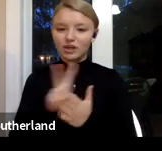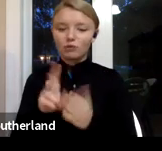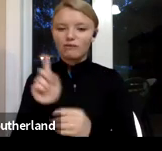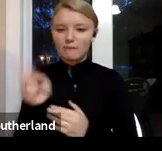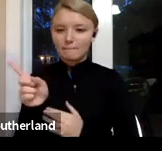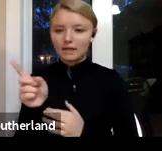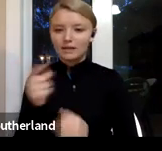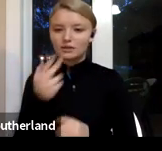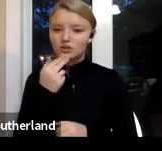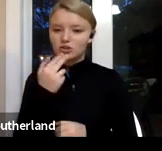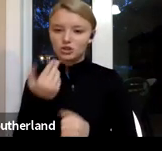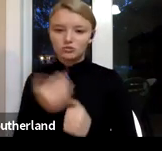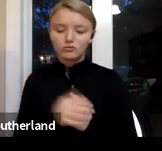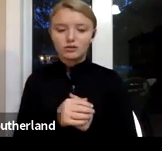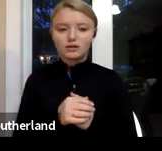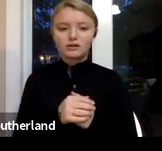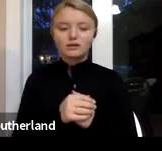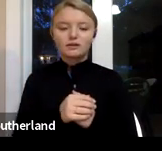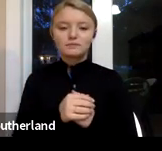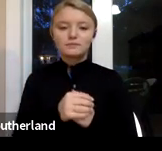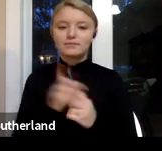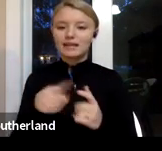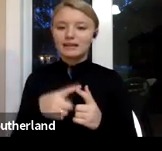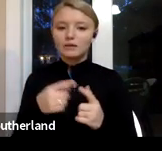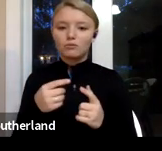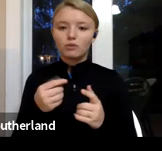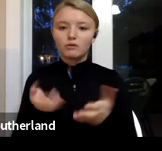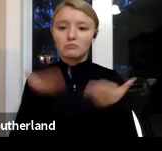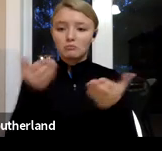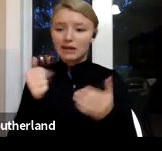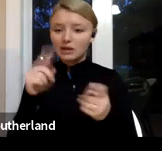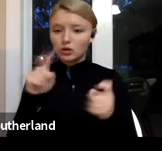cute. And then we'll open it up to some questions, okay?